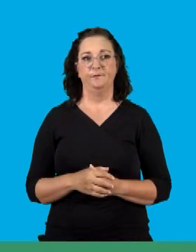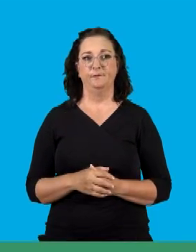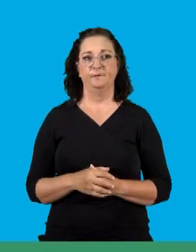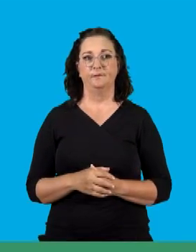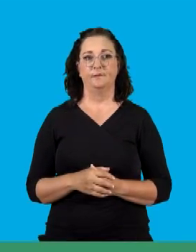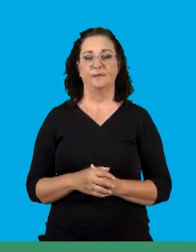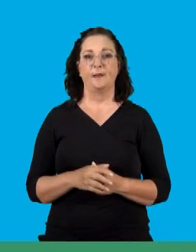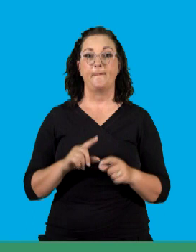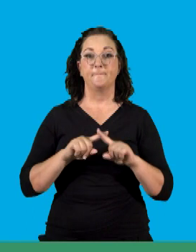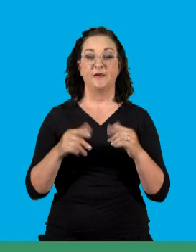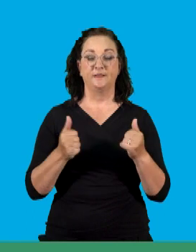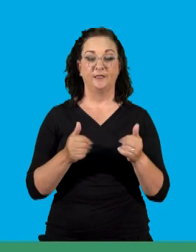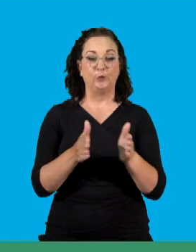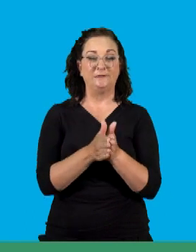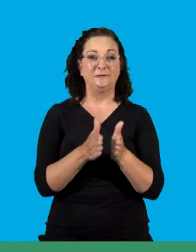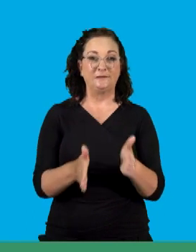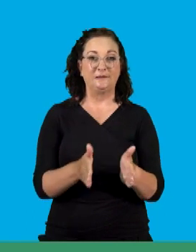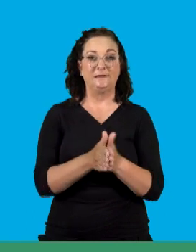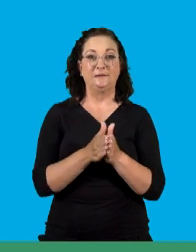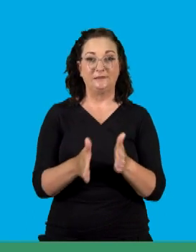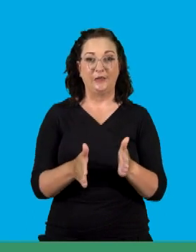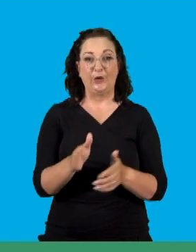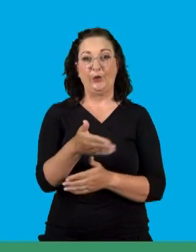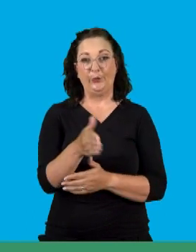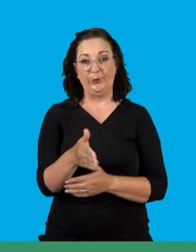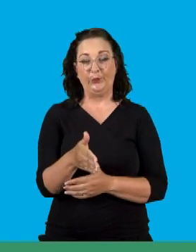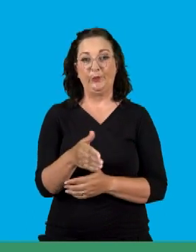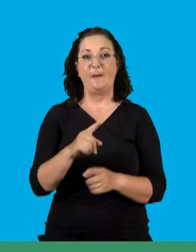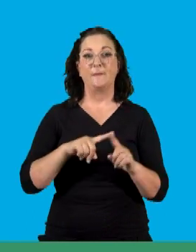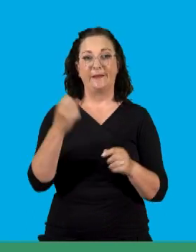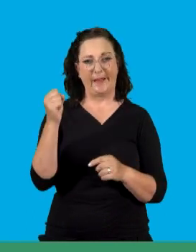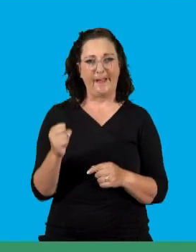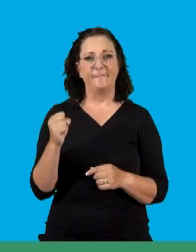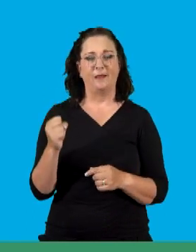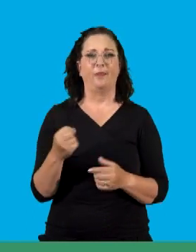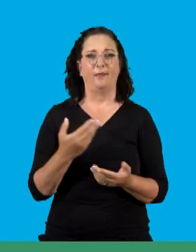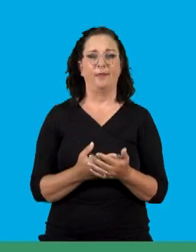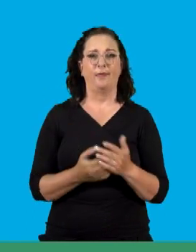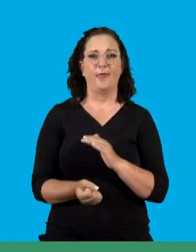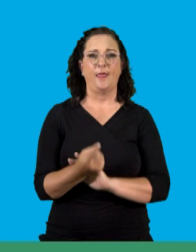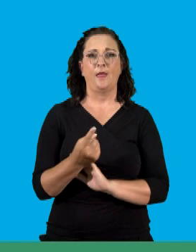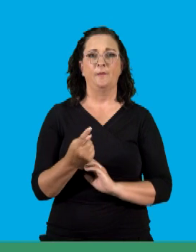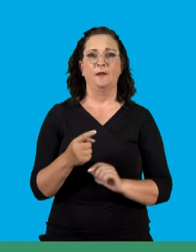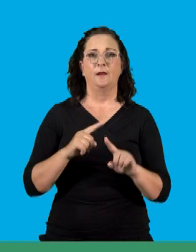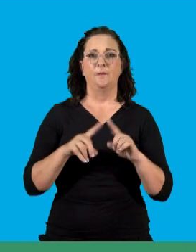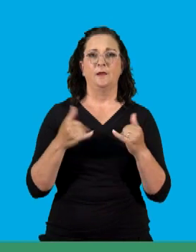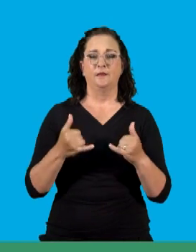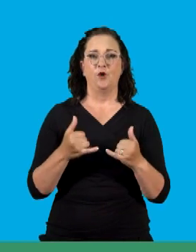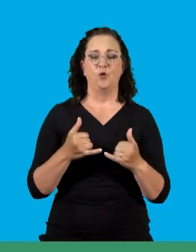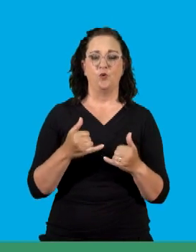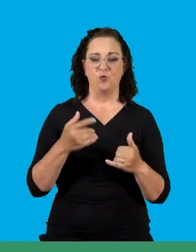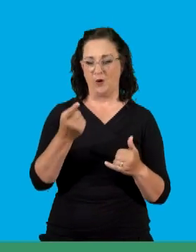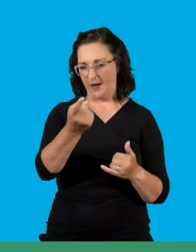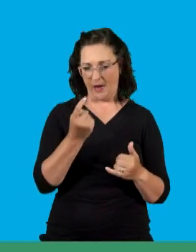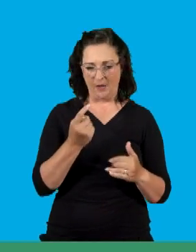of gambling is high rate of employee absenteeism. So gamblers, what they normally do, they are